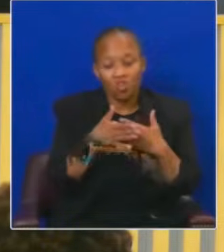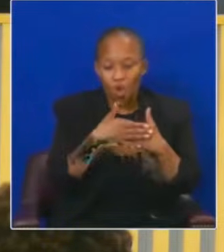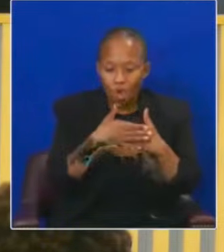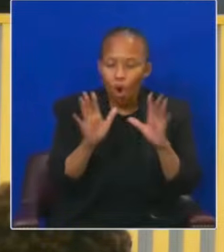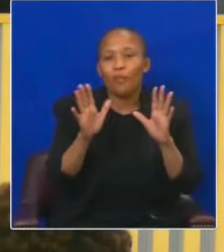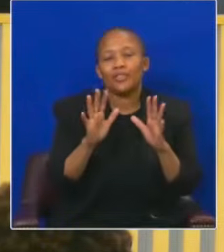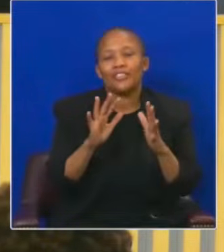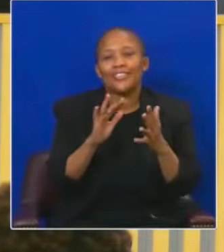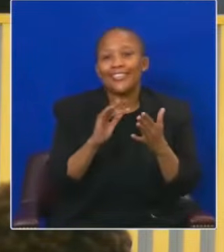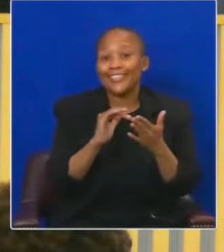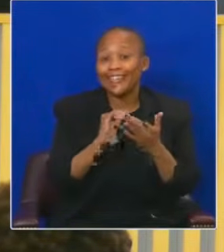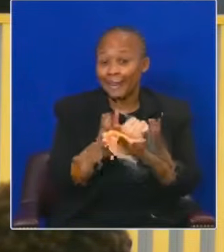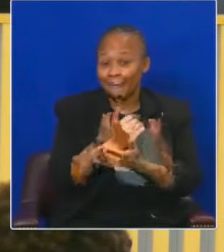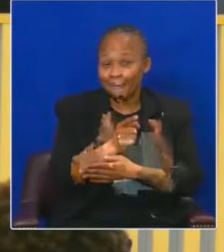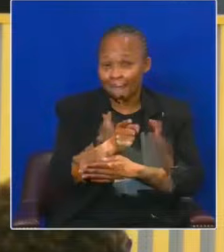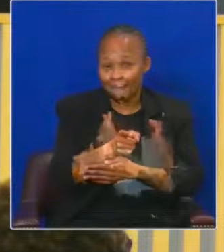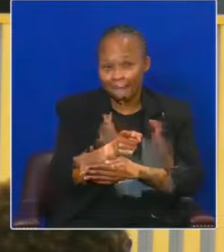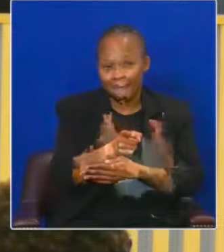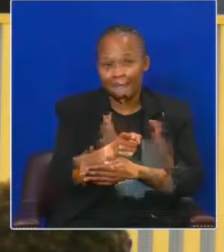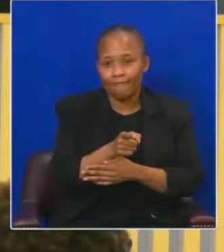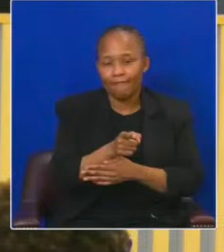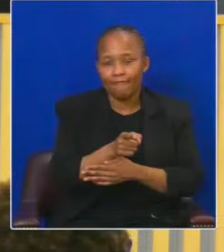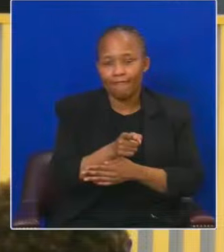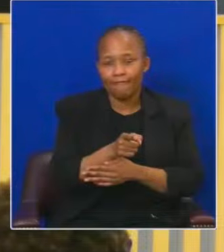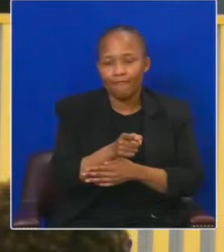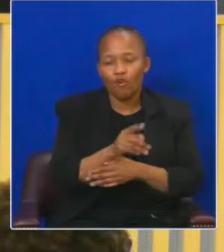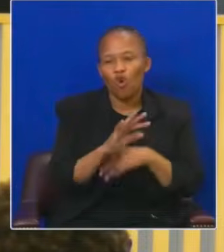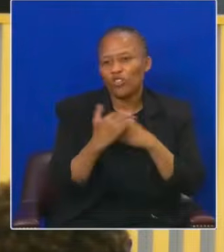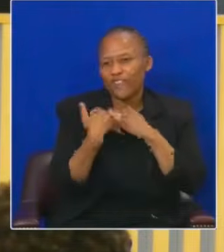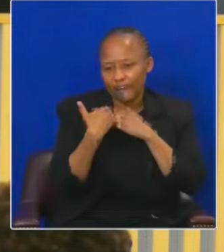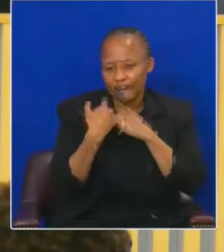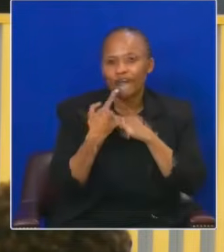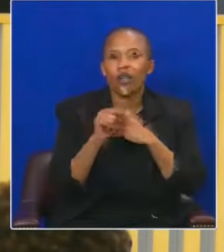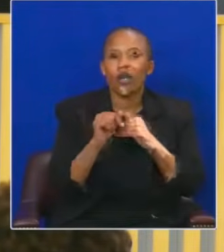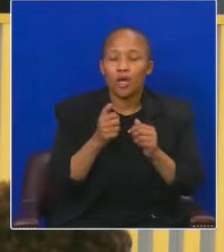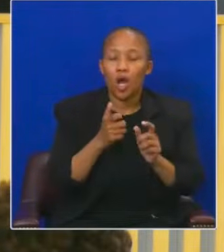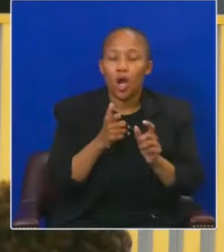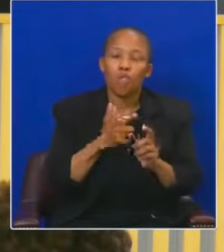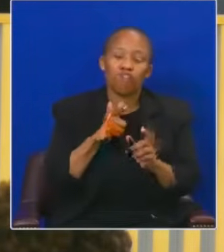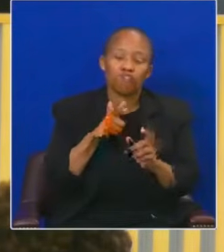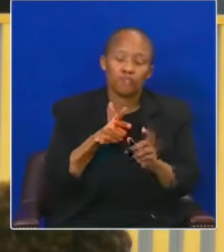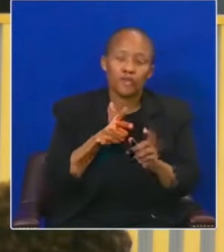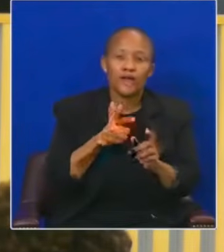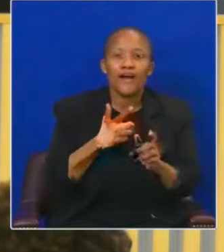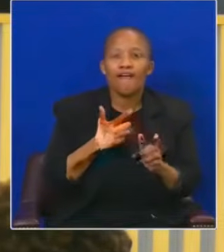took out the firearms in the safes, and